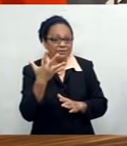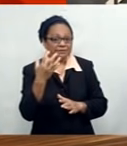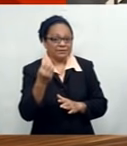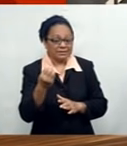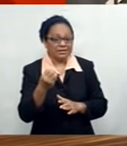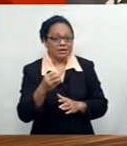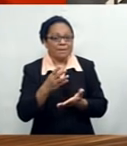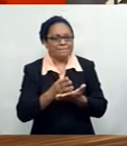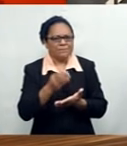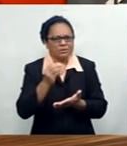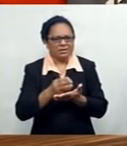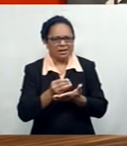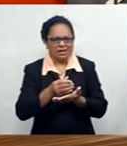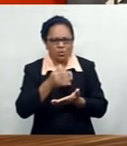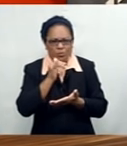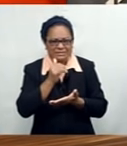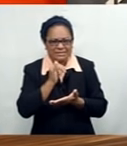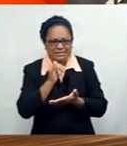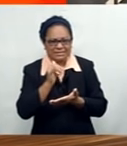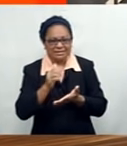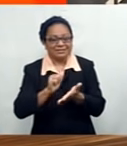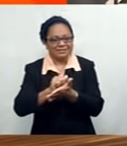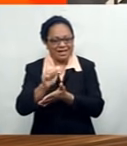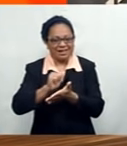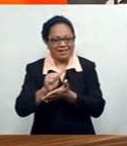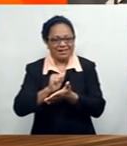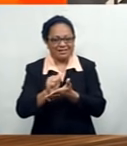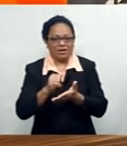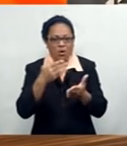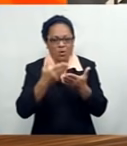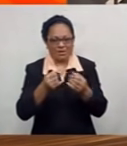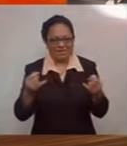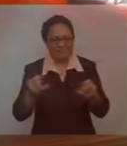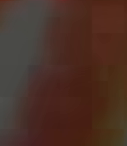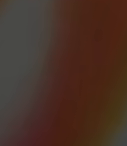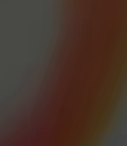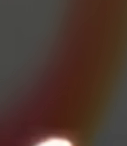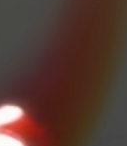250-year-old bottle of whiskey sold in online auction. Details after the break.